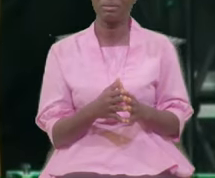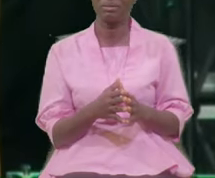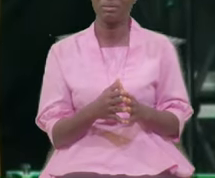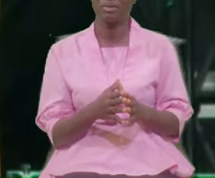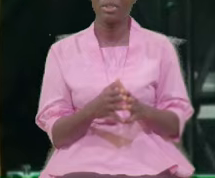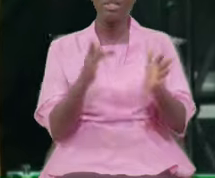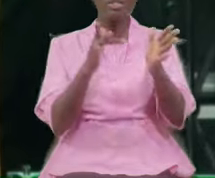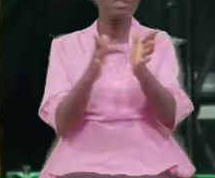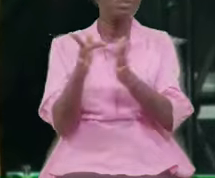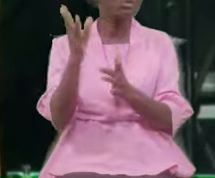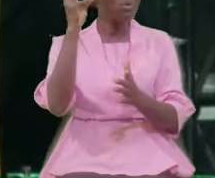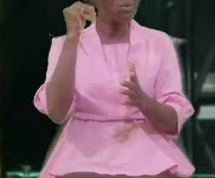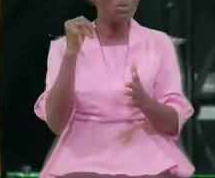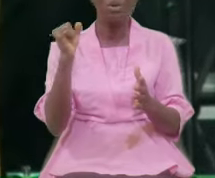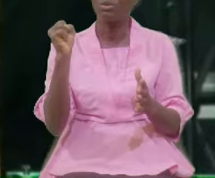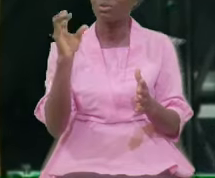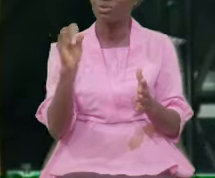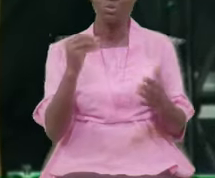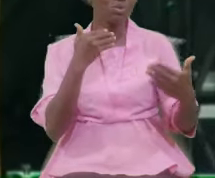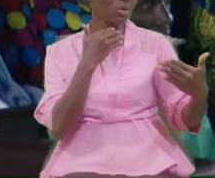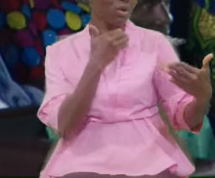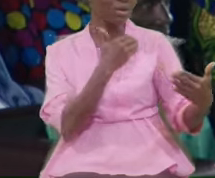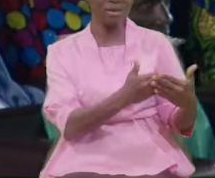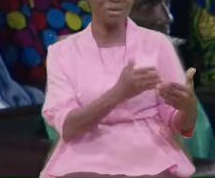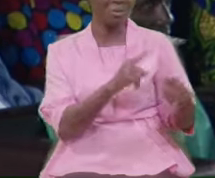pinad the man did not have